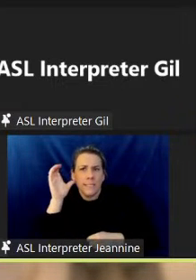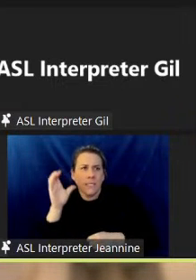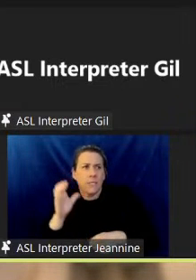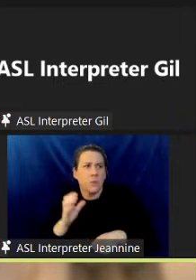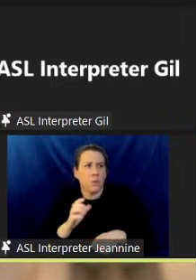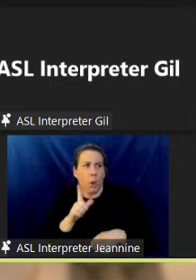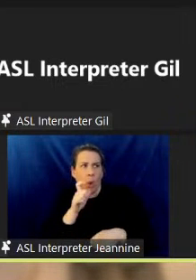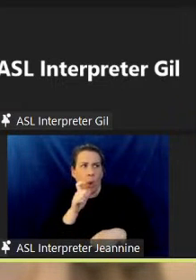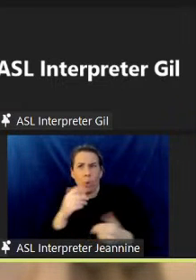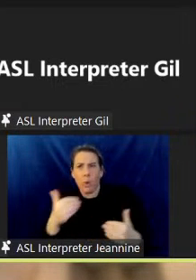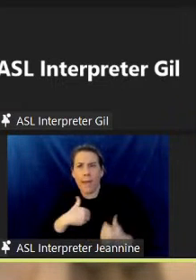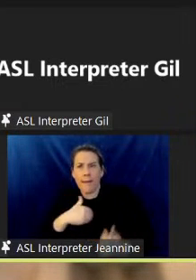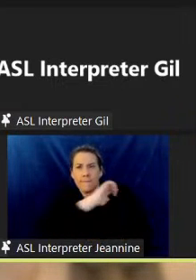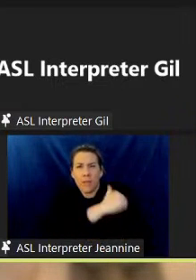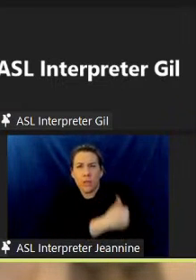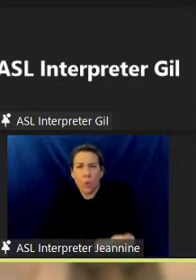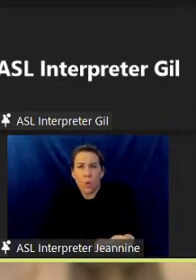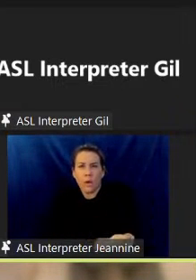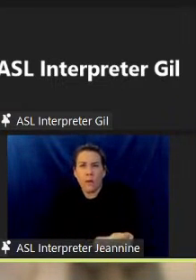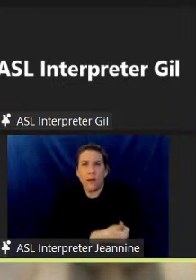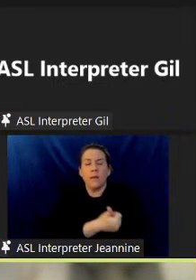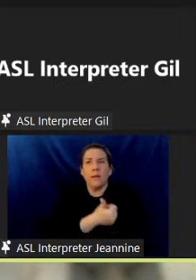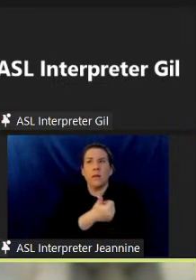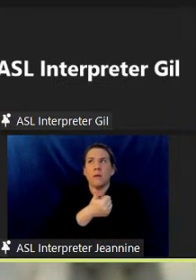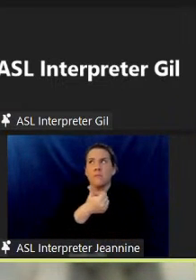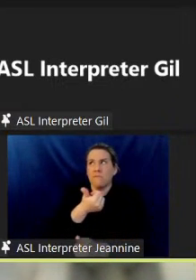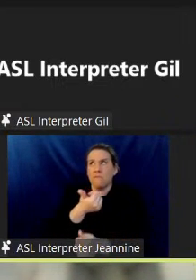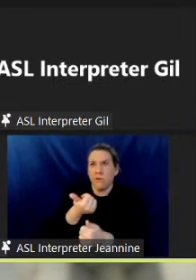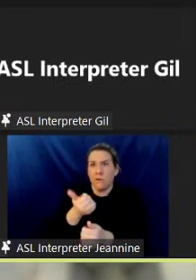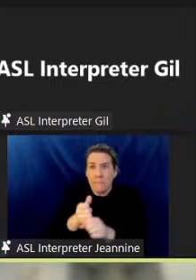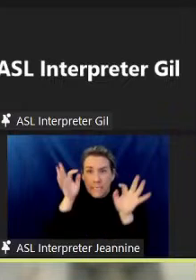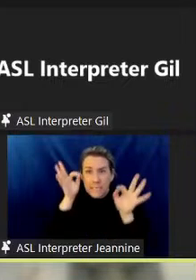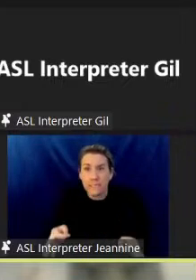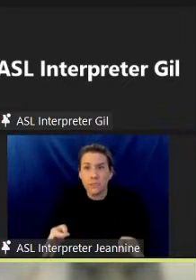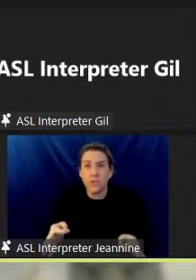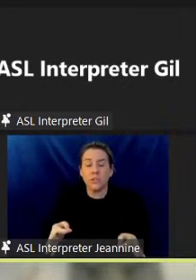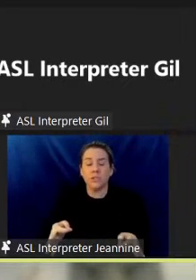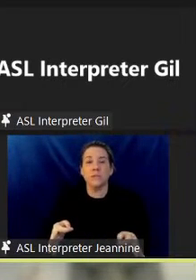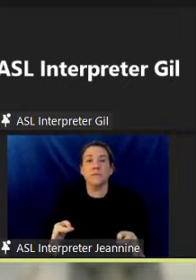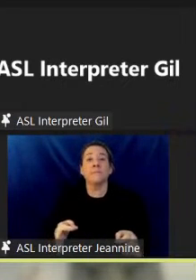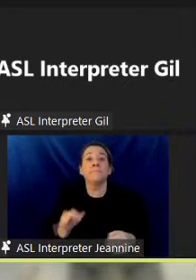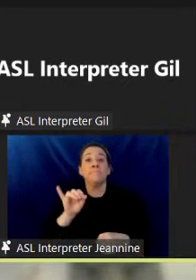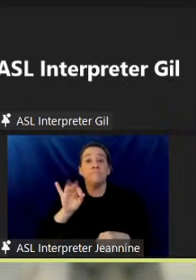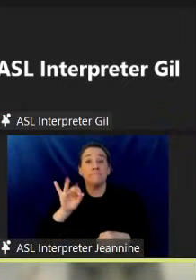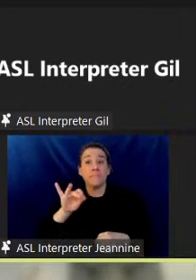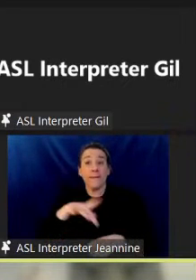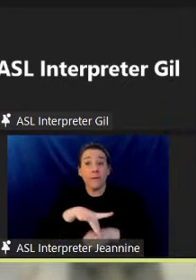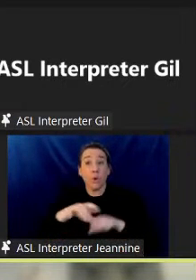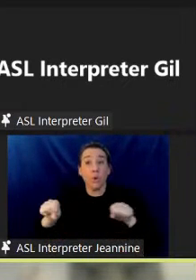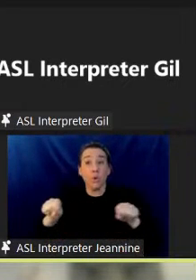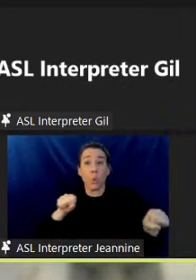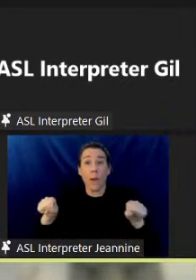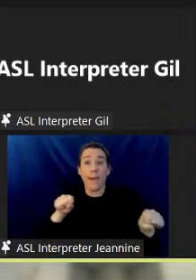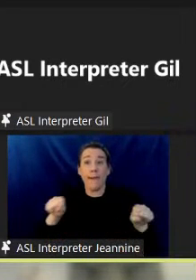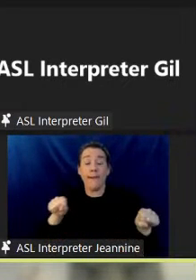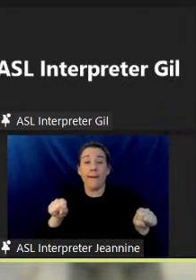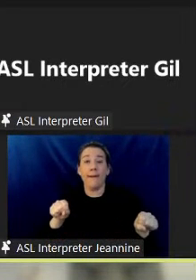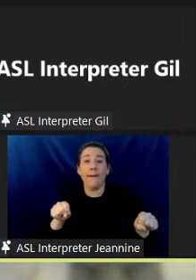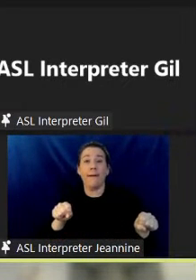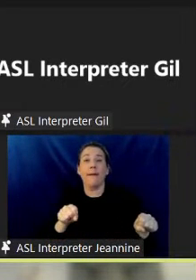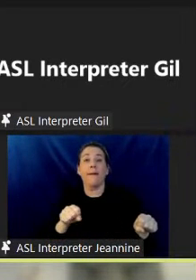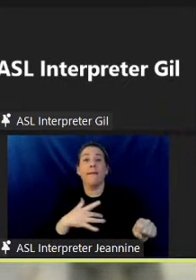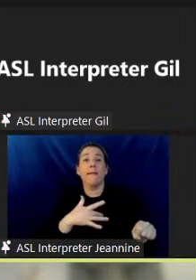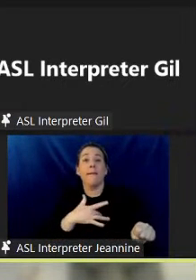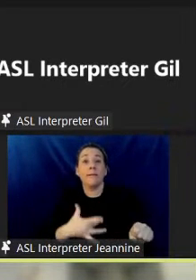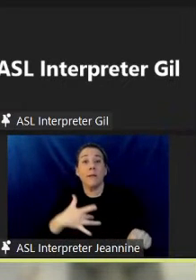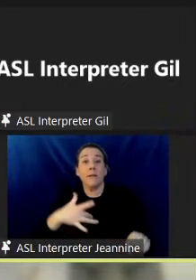appropriate authority for calling certain things, in the case of an earthquake, typically either fire